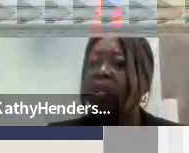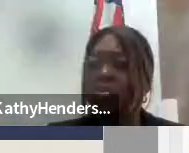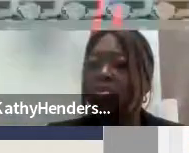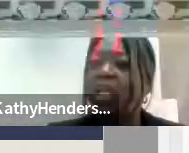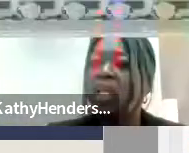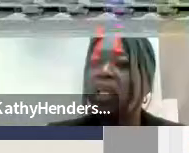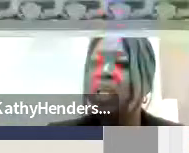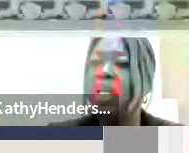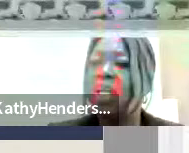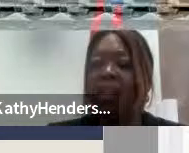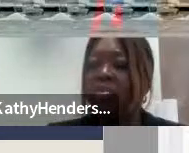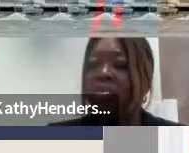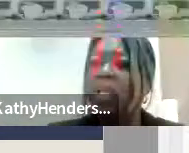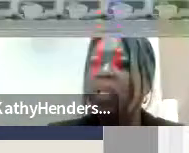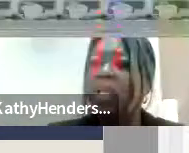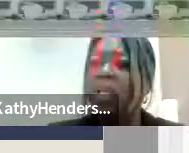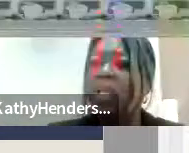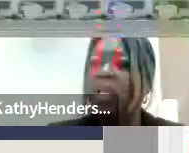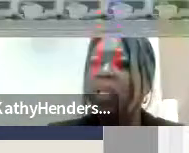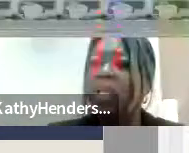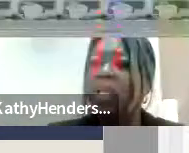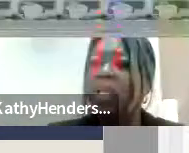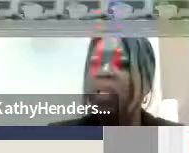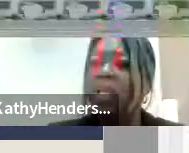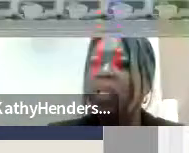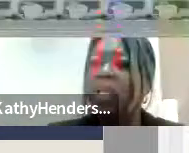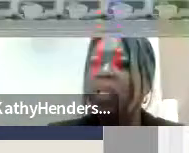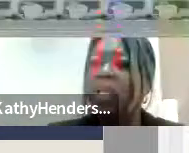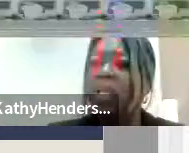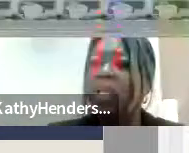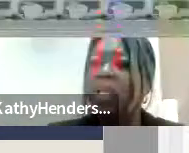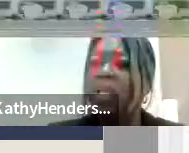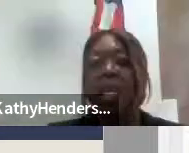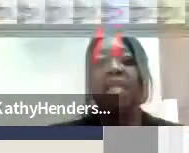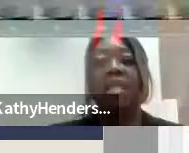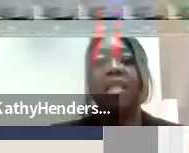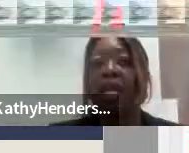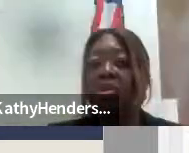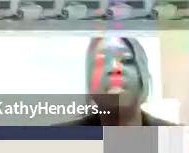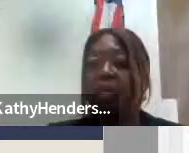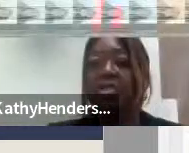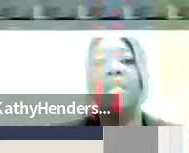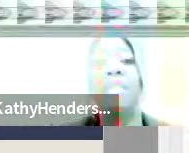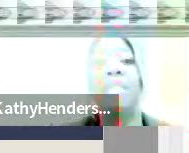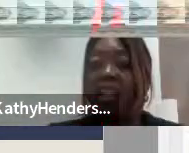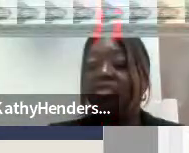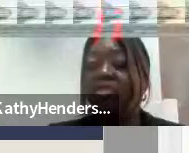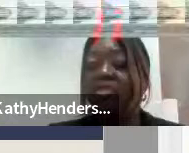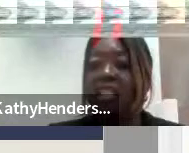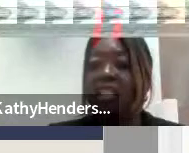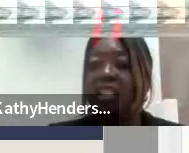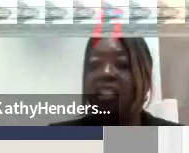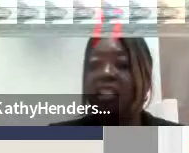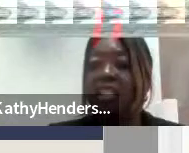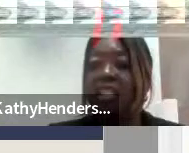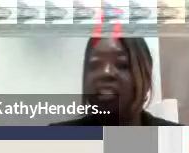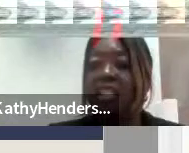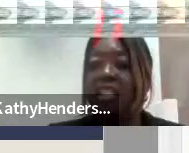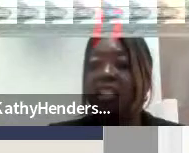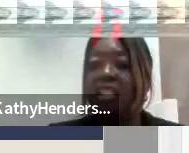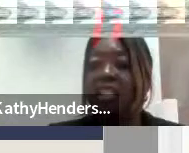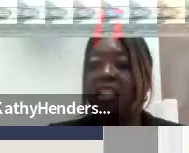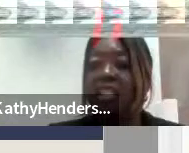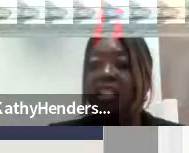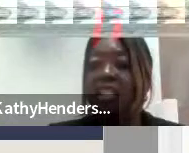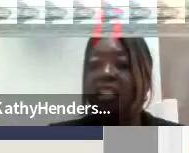have you had an opportunity to talk to anyone other than Ms. Huntley and her elderly relative? Because I